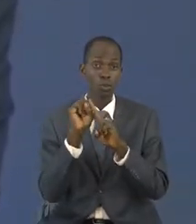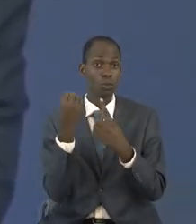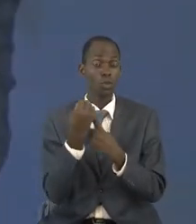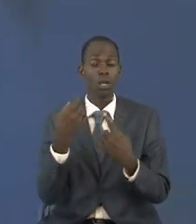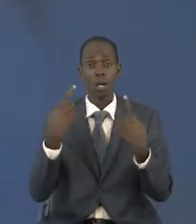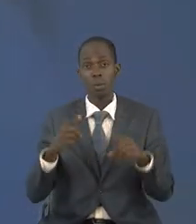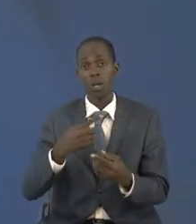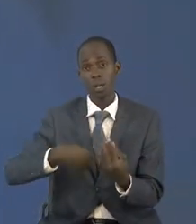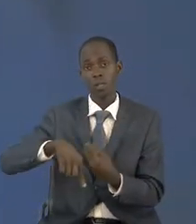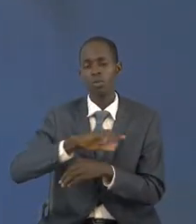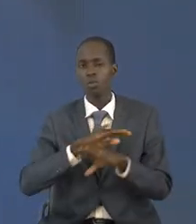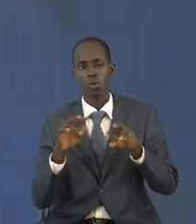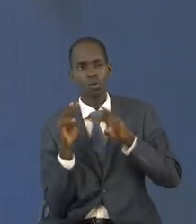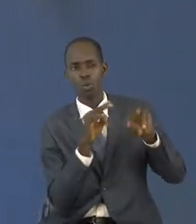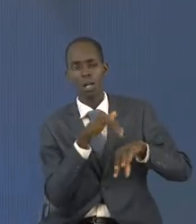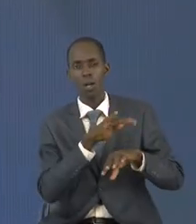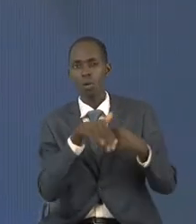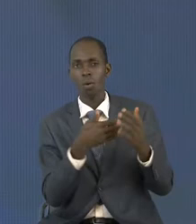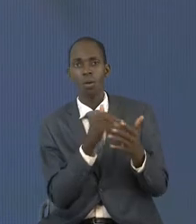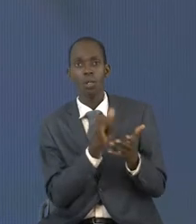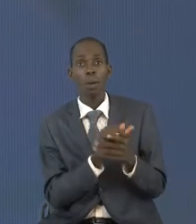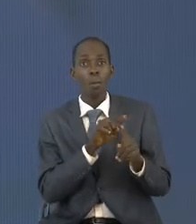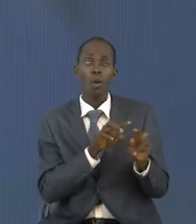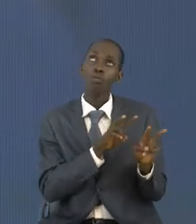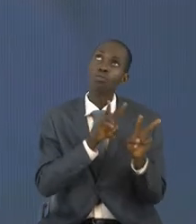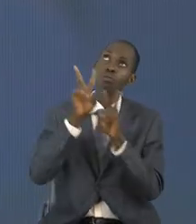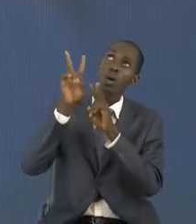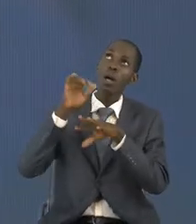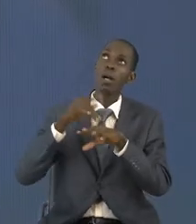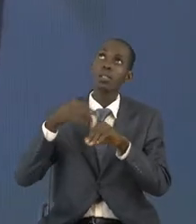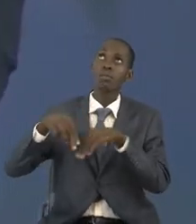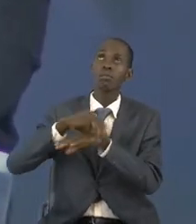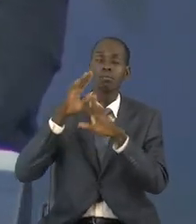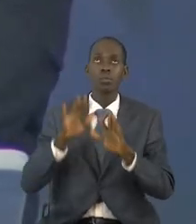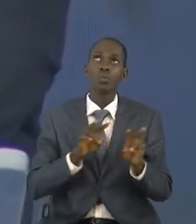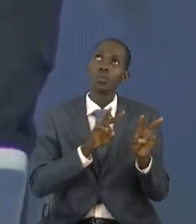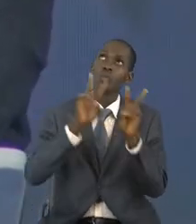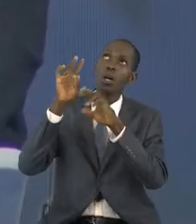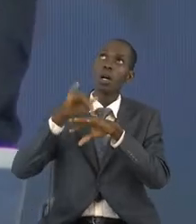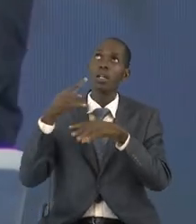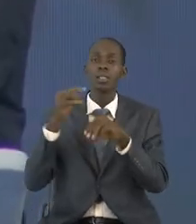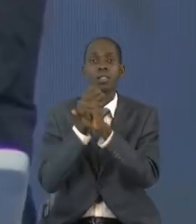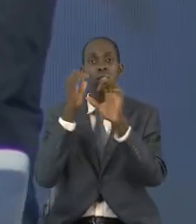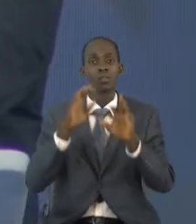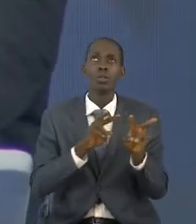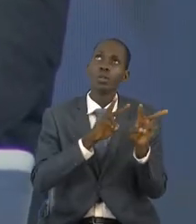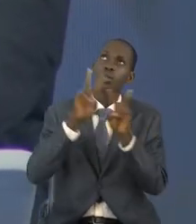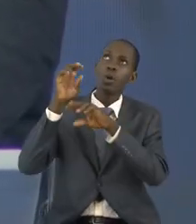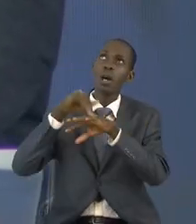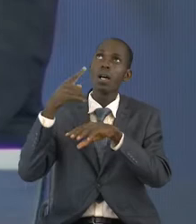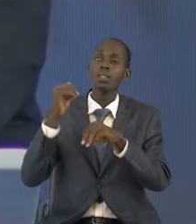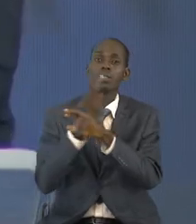look at that. We're looking at the Master. We're looking at the Savior. We're looking at the Redeemer. We're looking